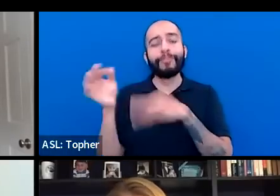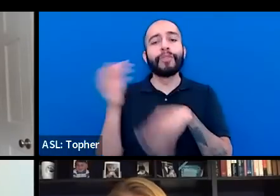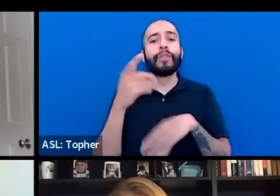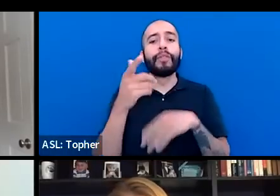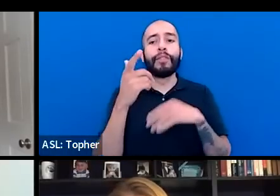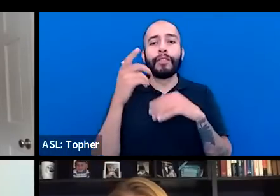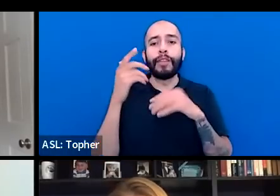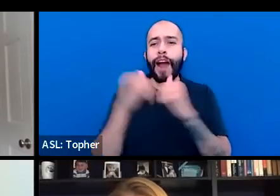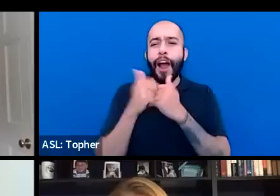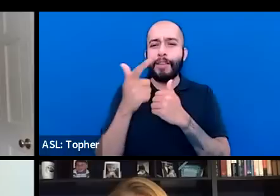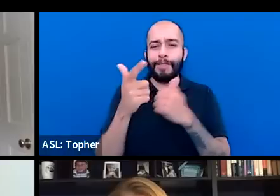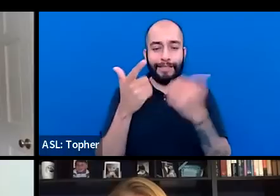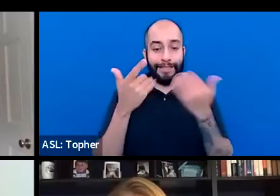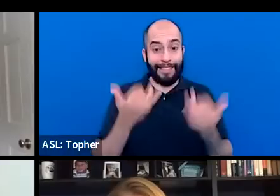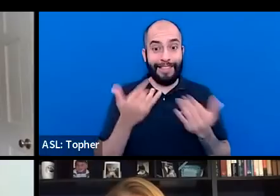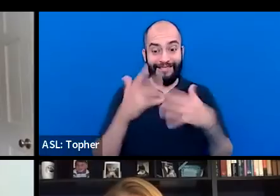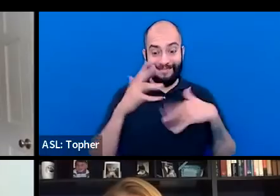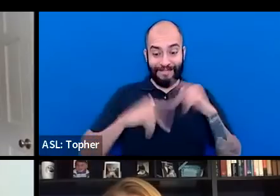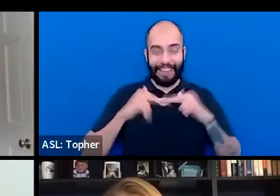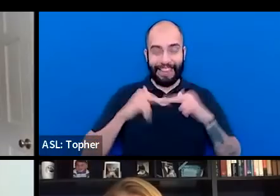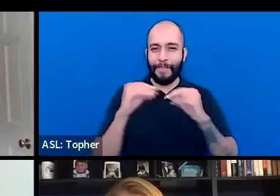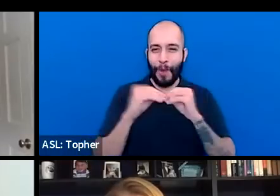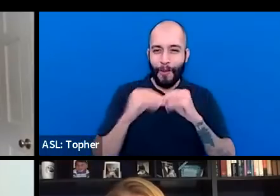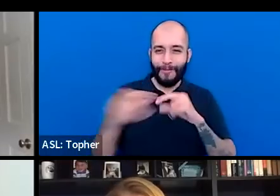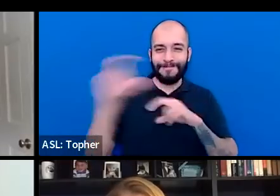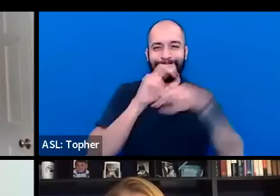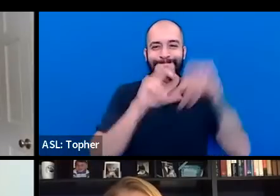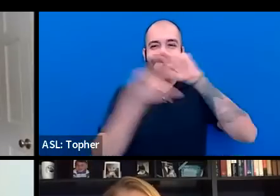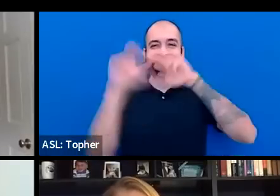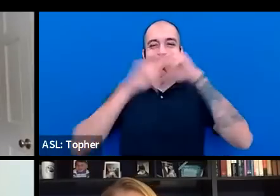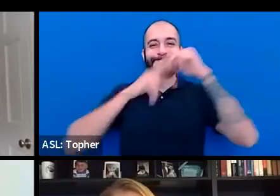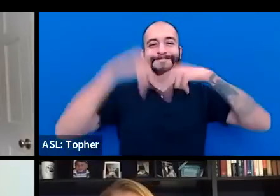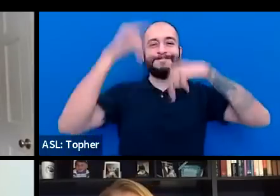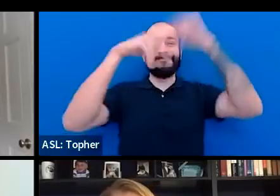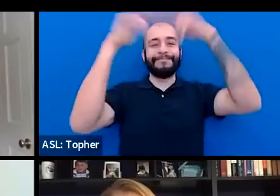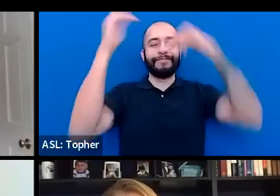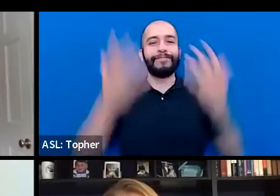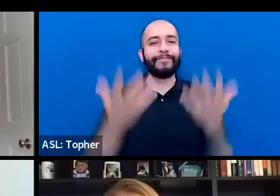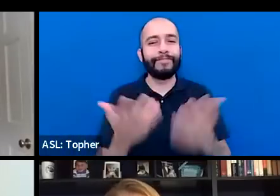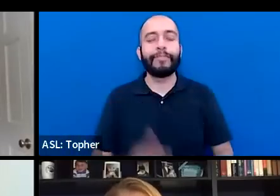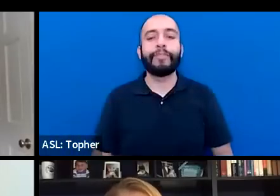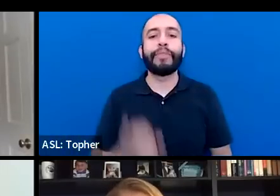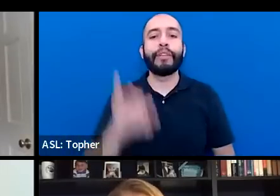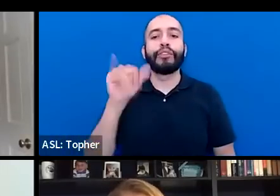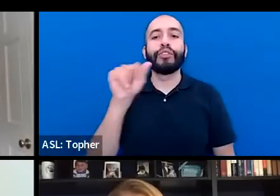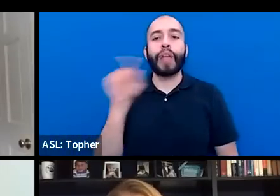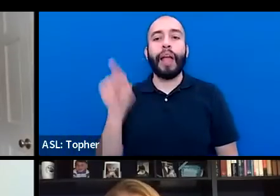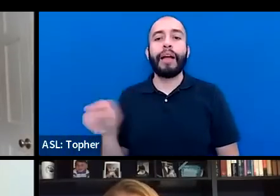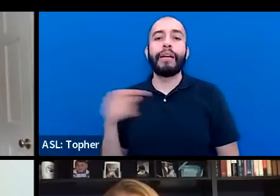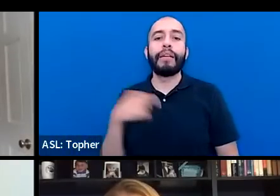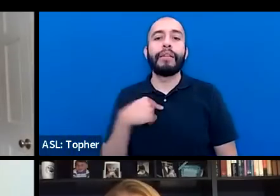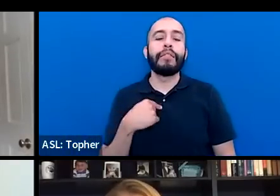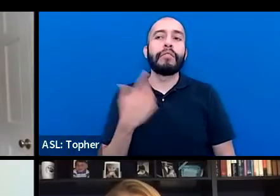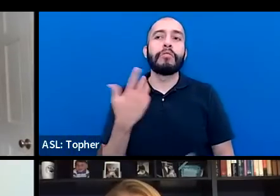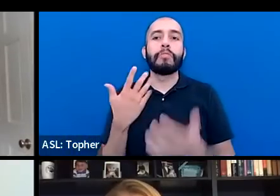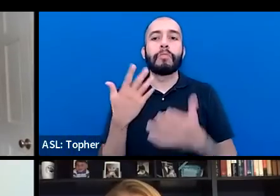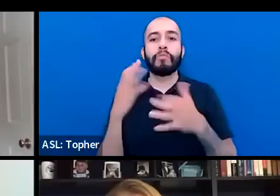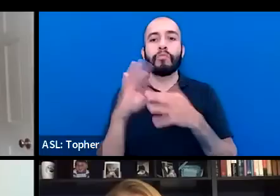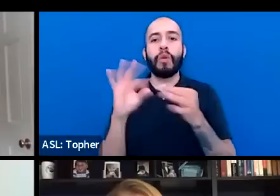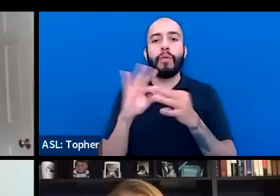just want to talk about maybe the best intake call of my life, which